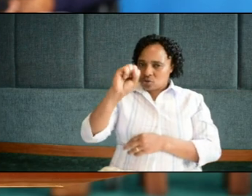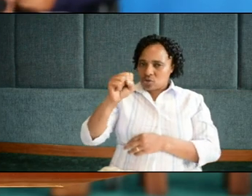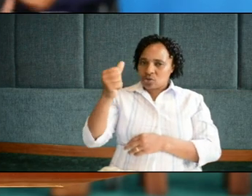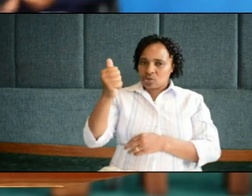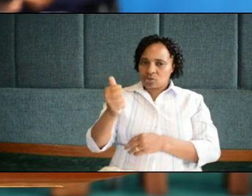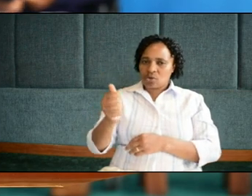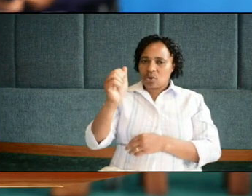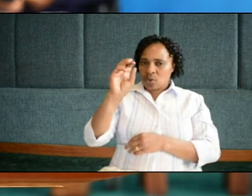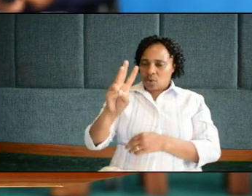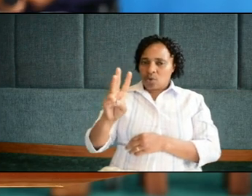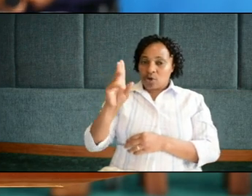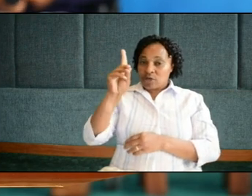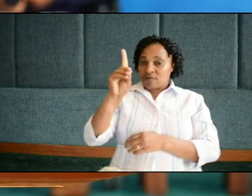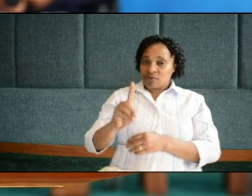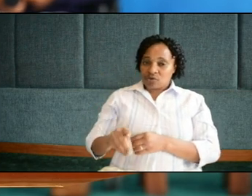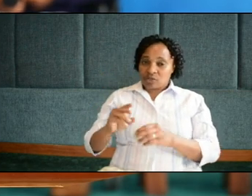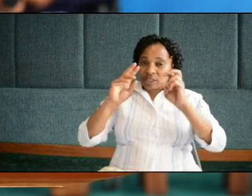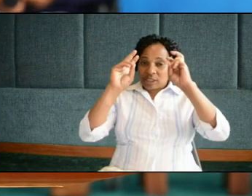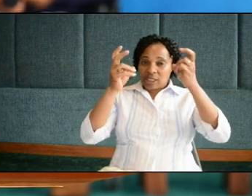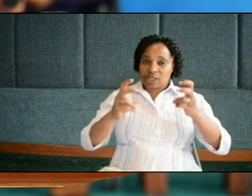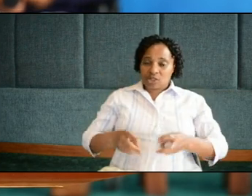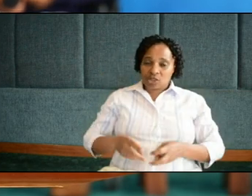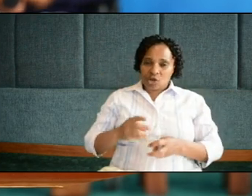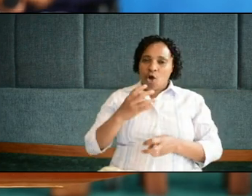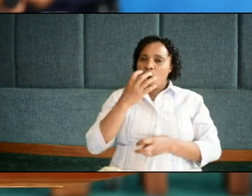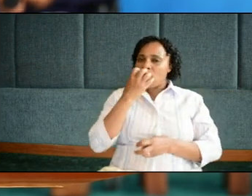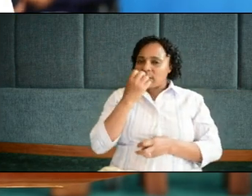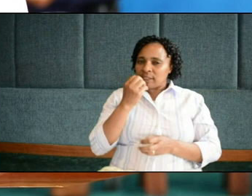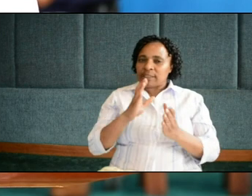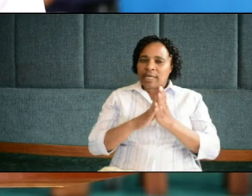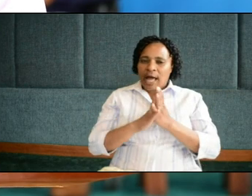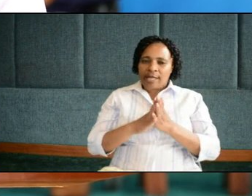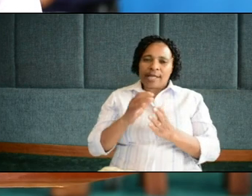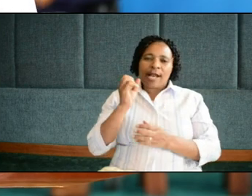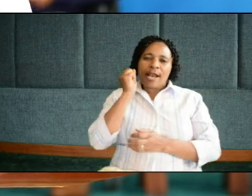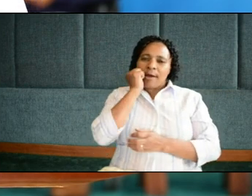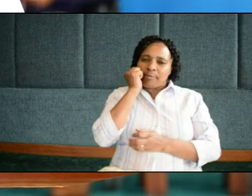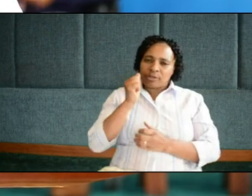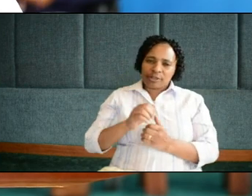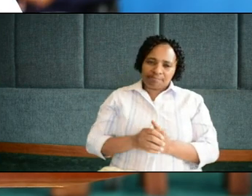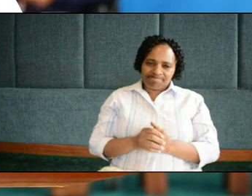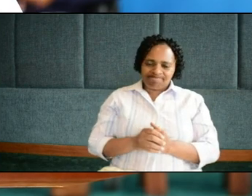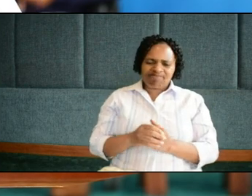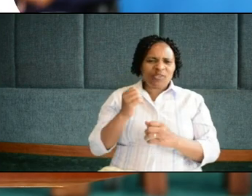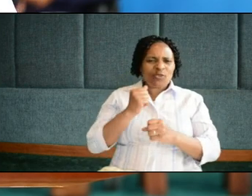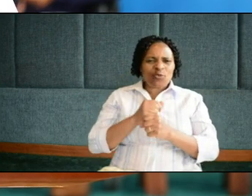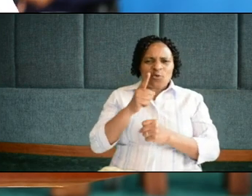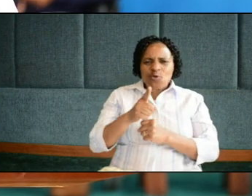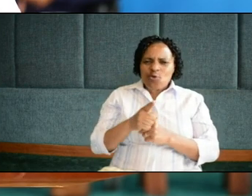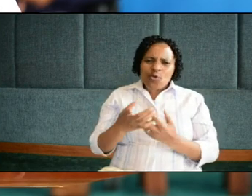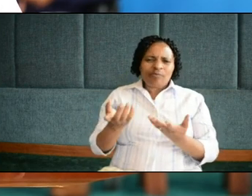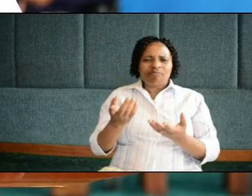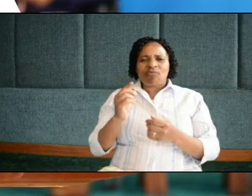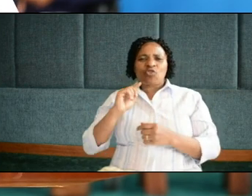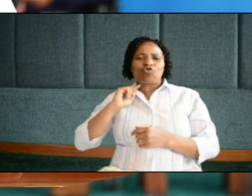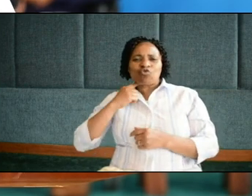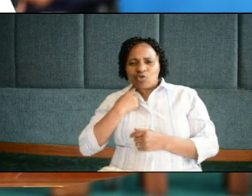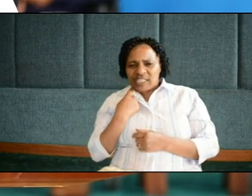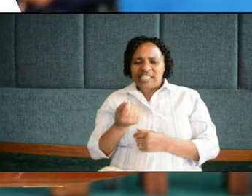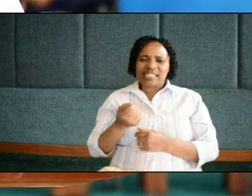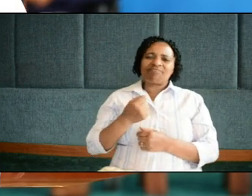and it is titled Oranges and Lemons. So do you like candy, sweets,